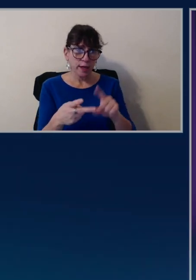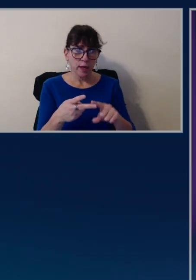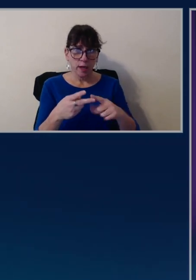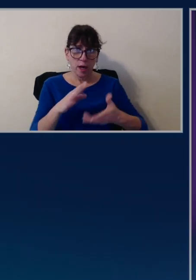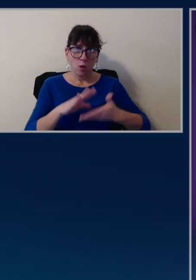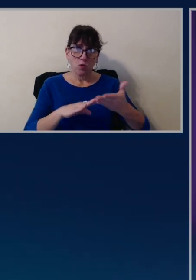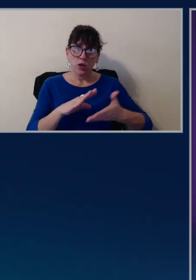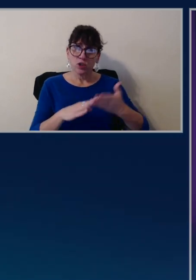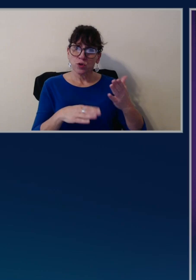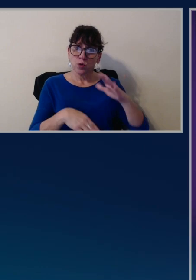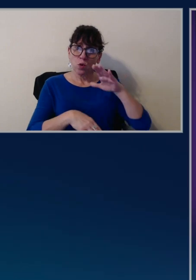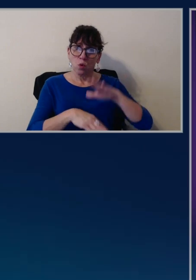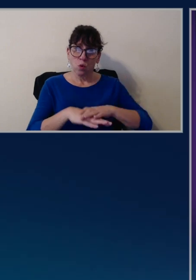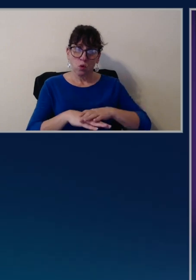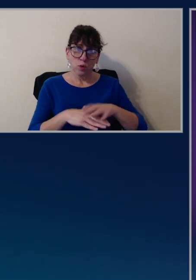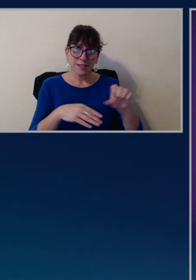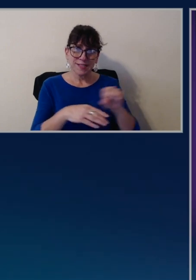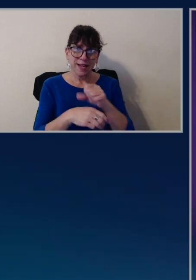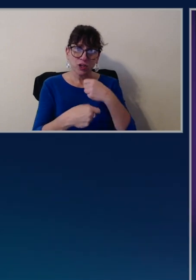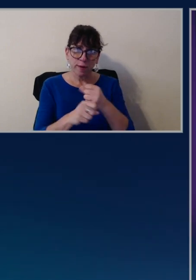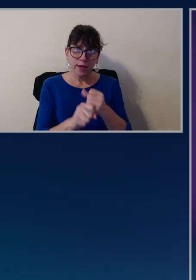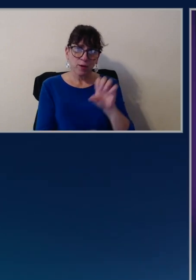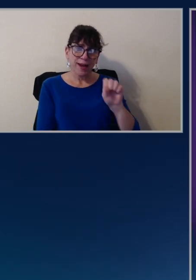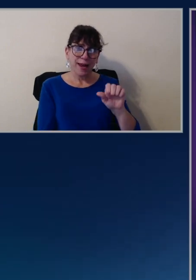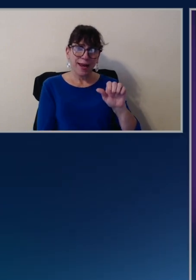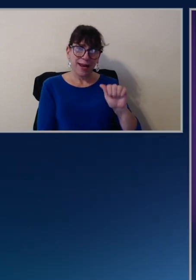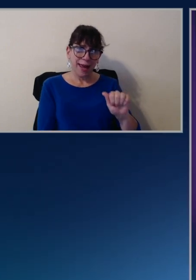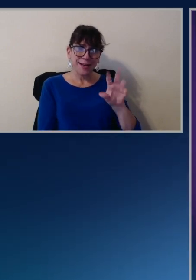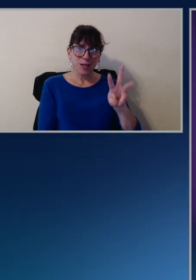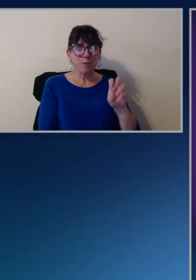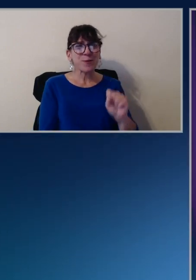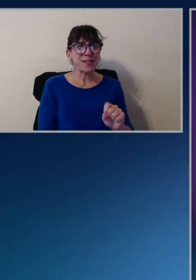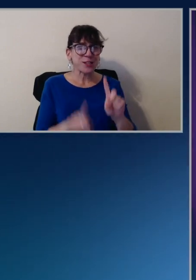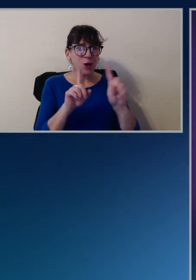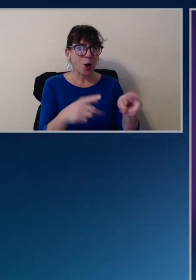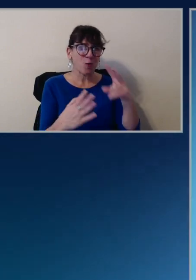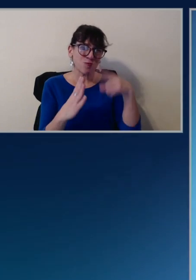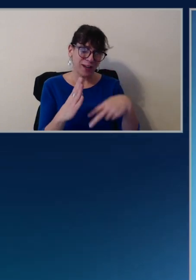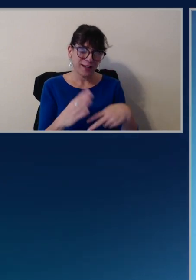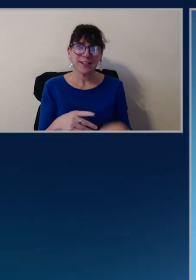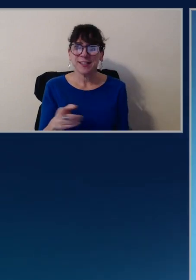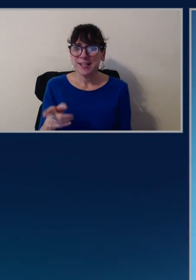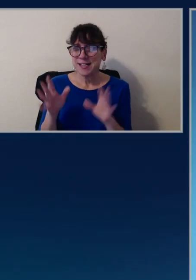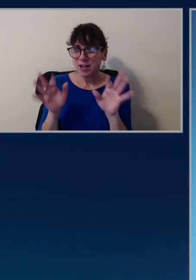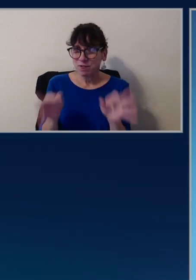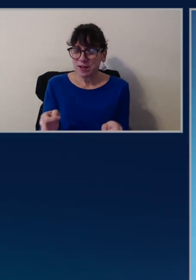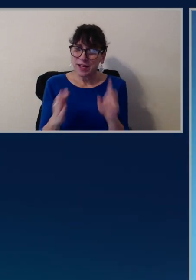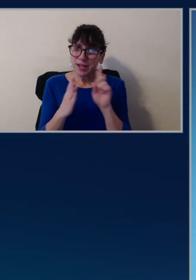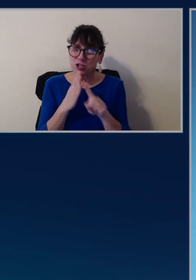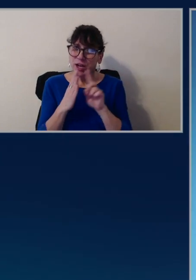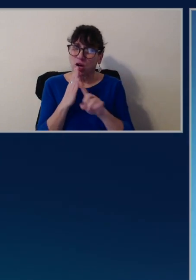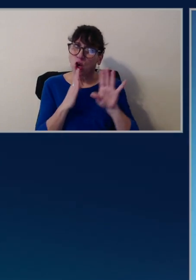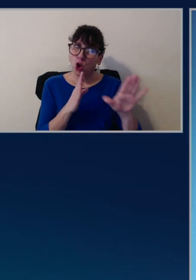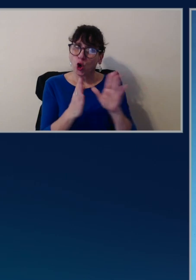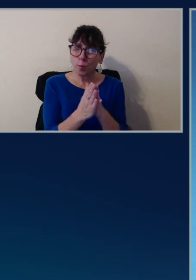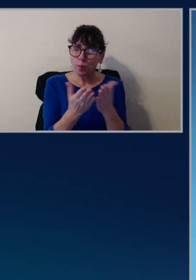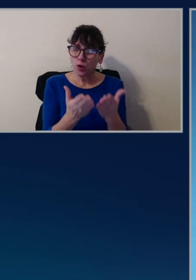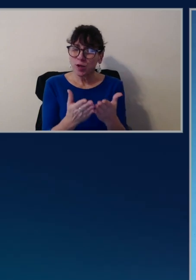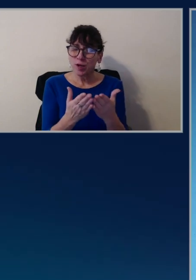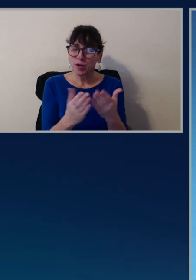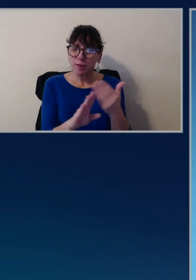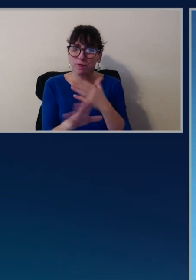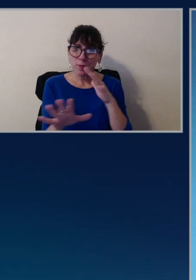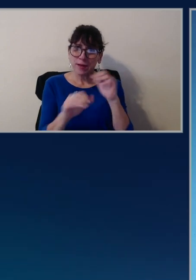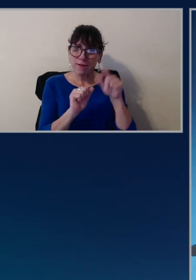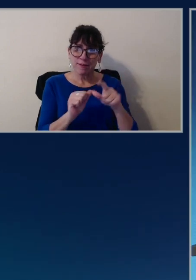on SageMaker and on AWS. So go read. Definitely go check out Emily's book. Before we leave you, we're going to have to say goodbye